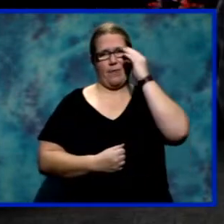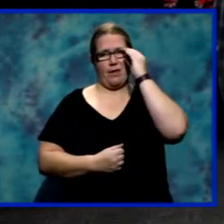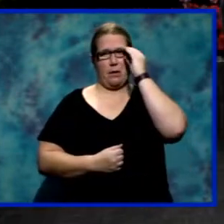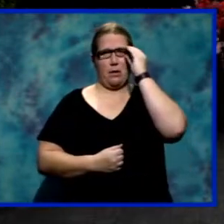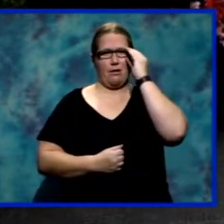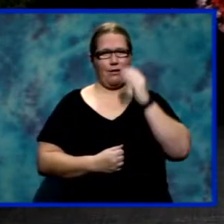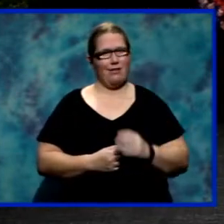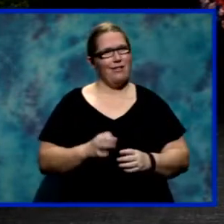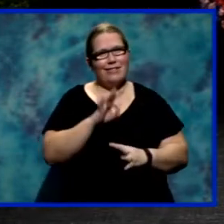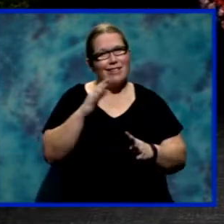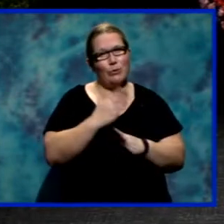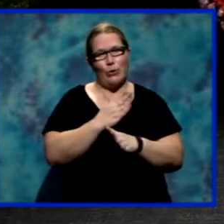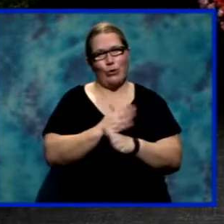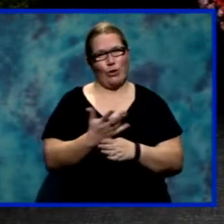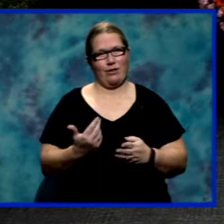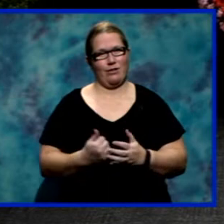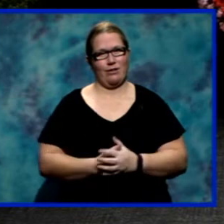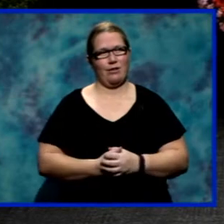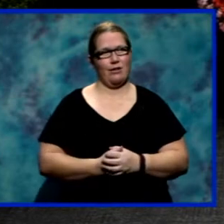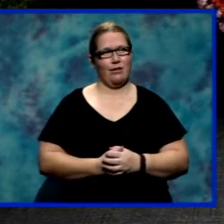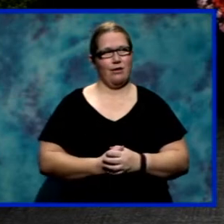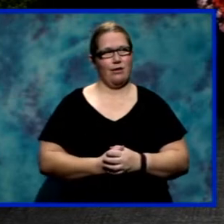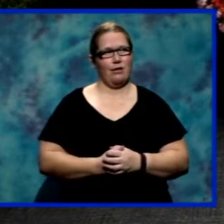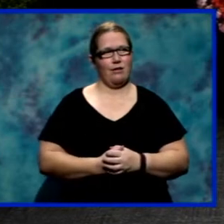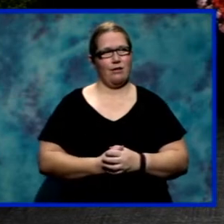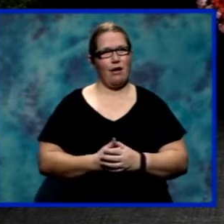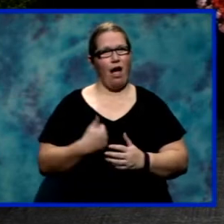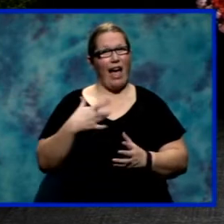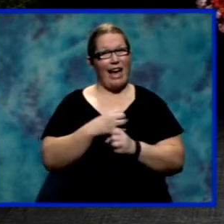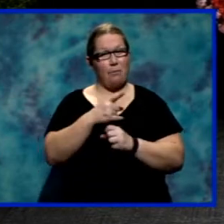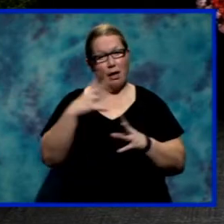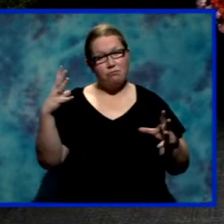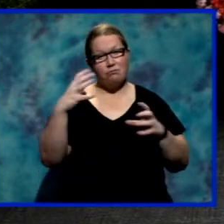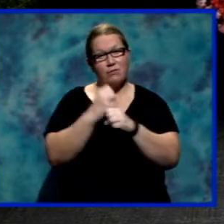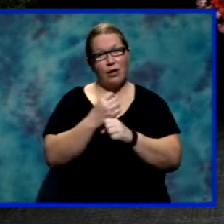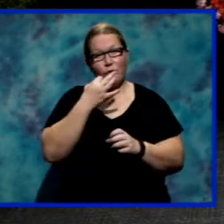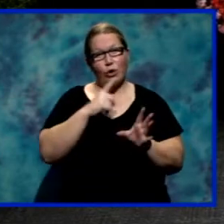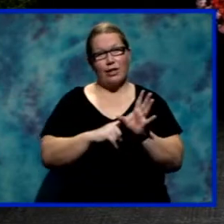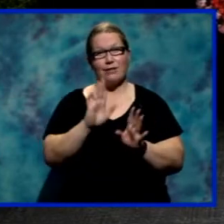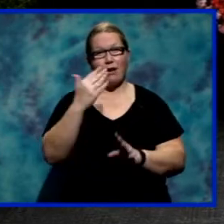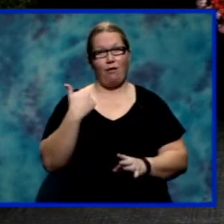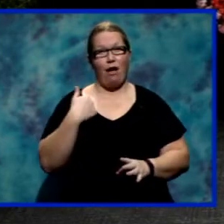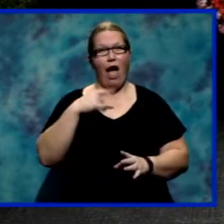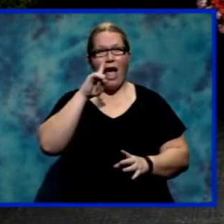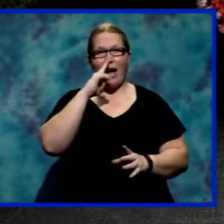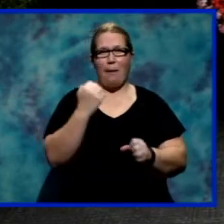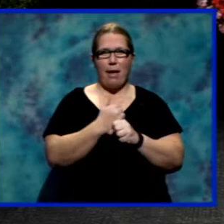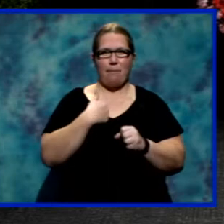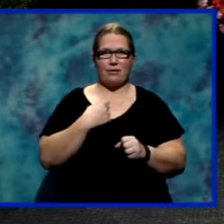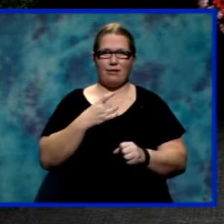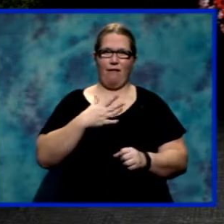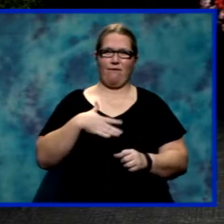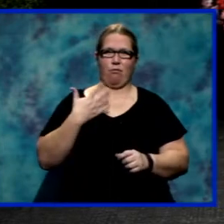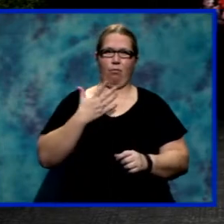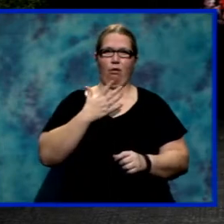It doesn't work. I came to the conclusion quite a few years ago, it doesn't work. I can't make myself feel guilty to do things, let alone